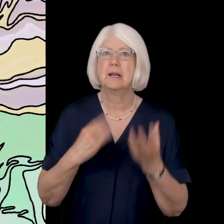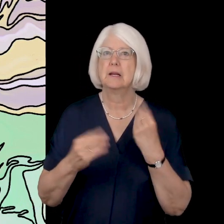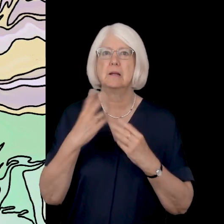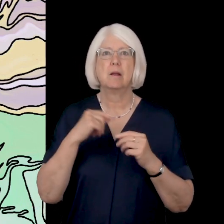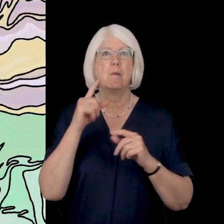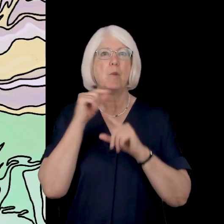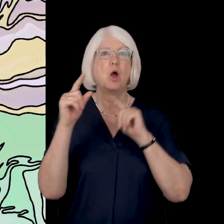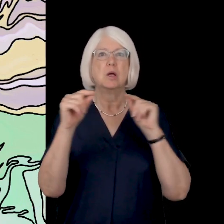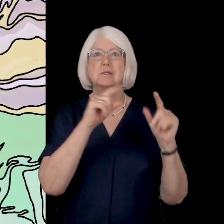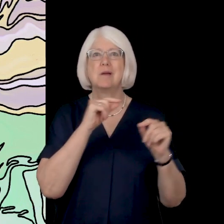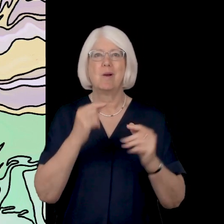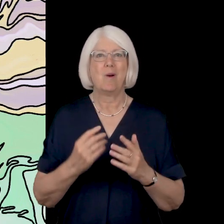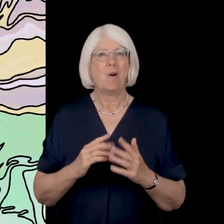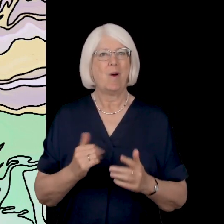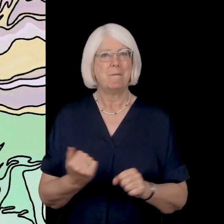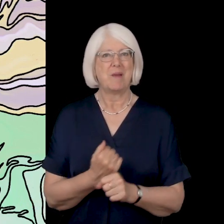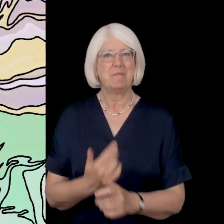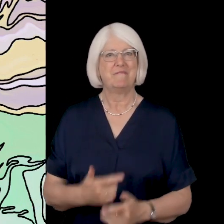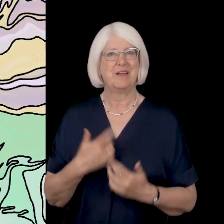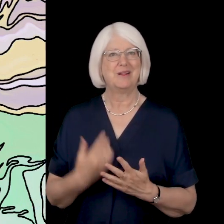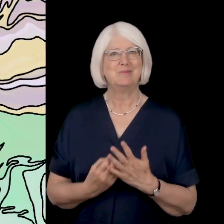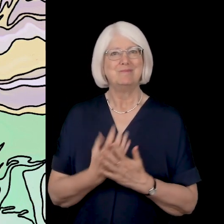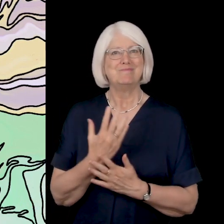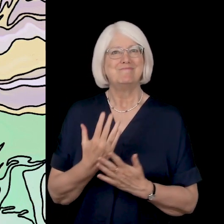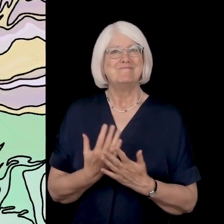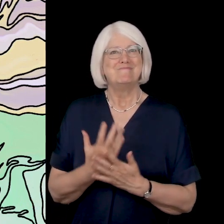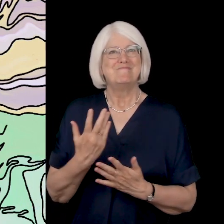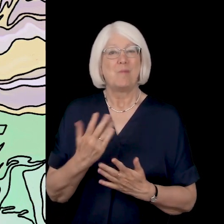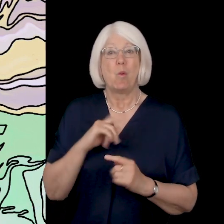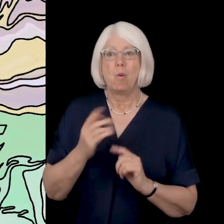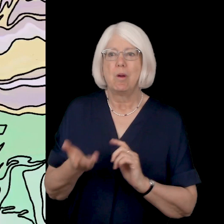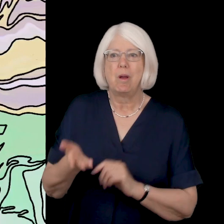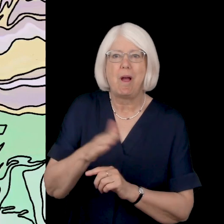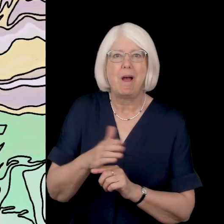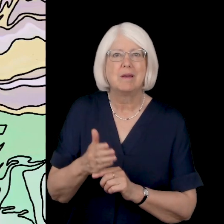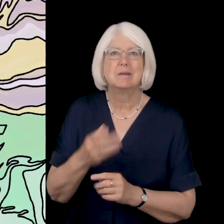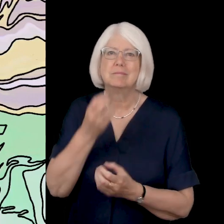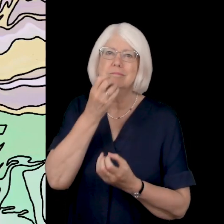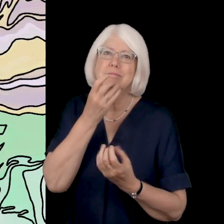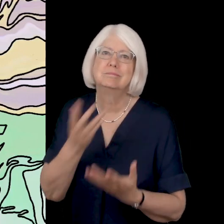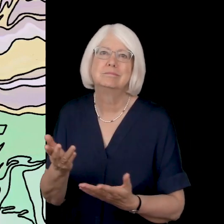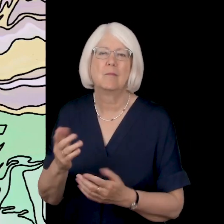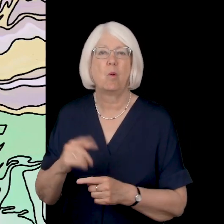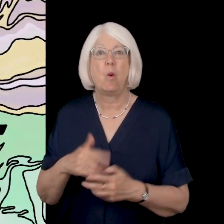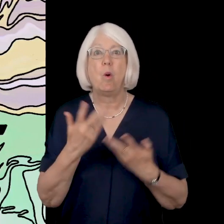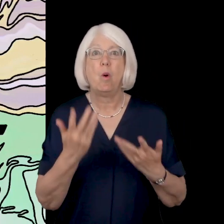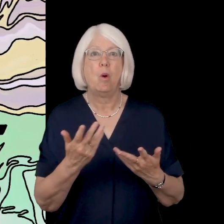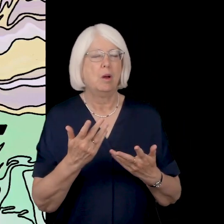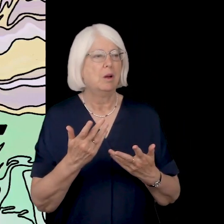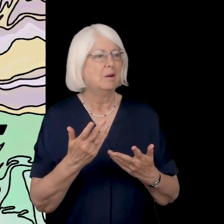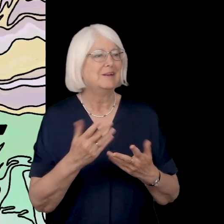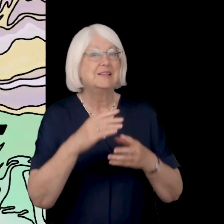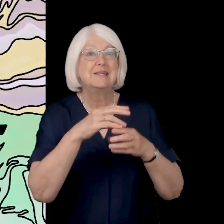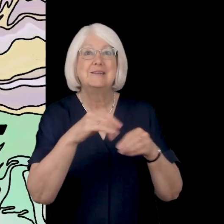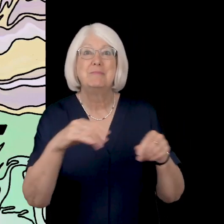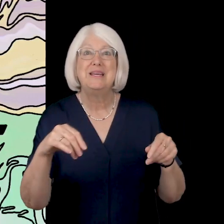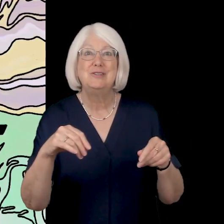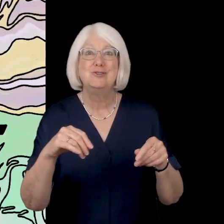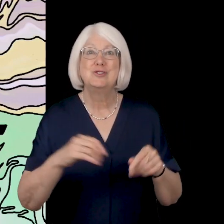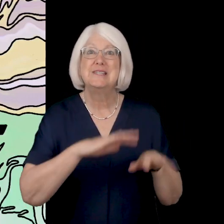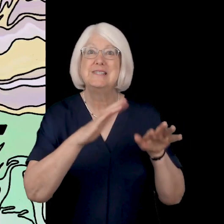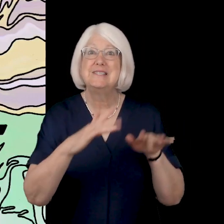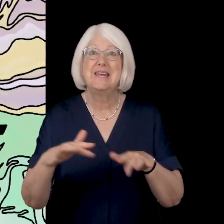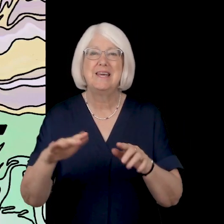birdsong at dawn, or making it out to the garden, or the wonderful joy of being by the sea again.